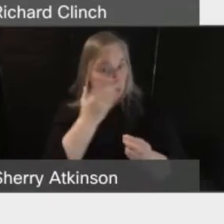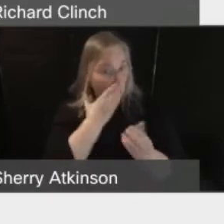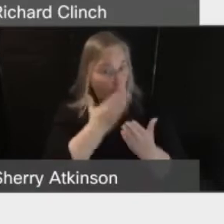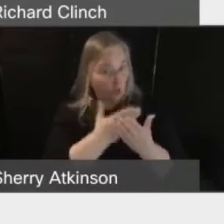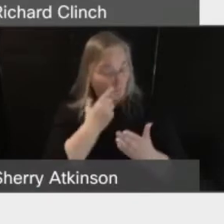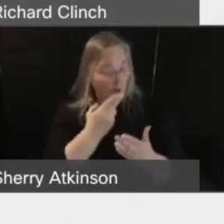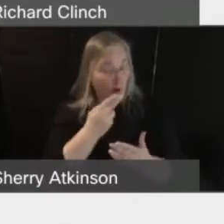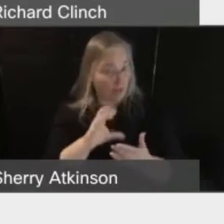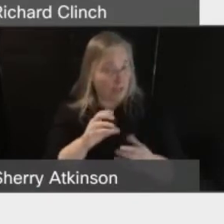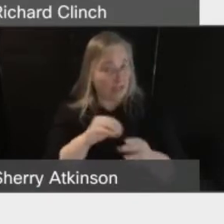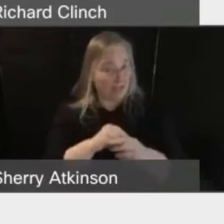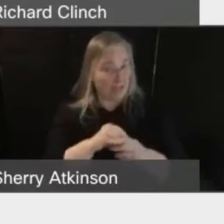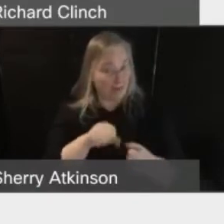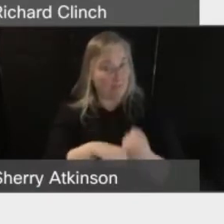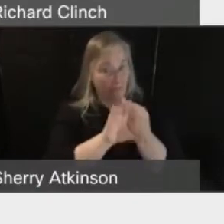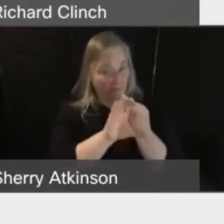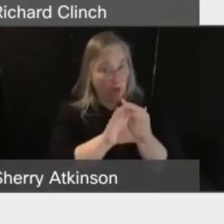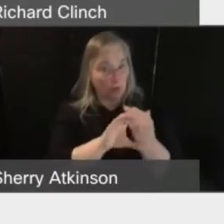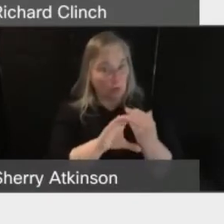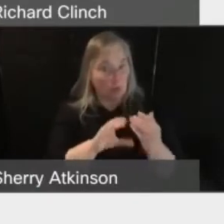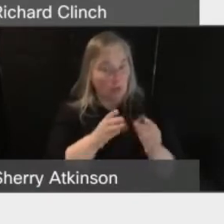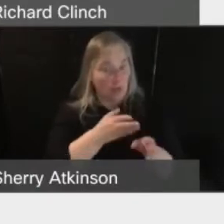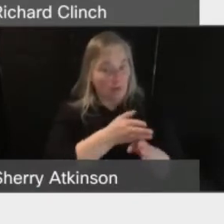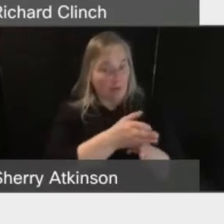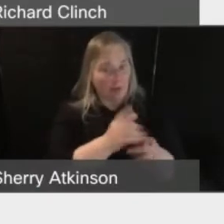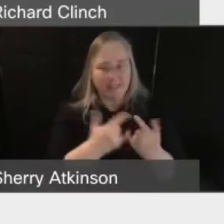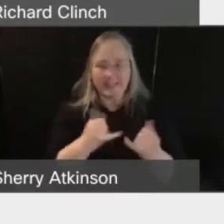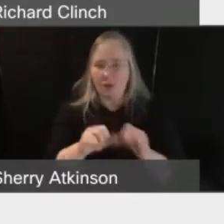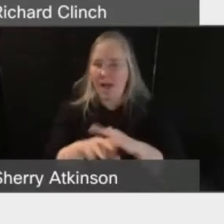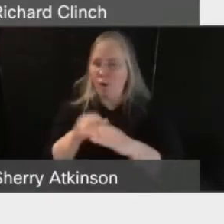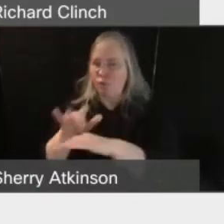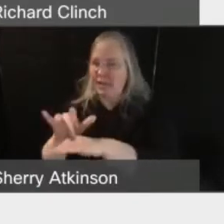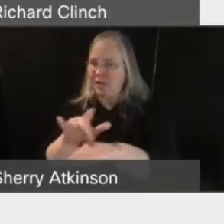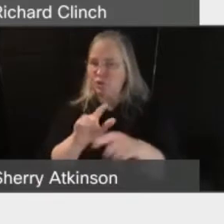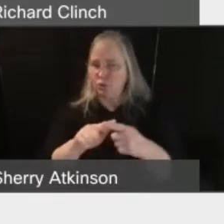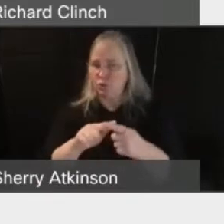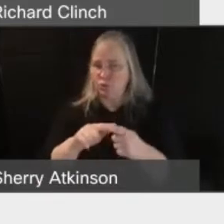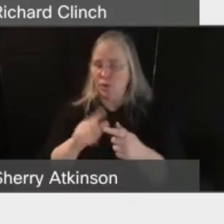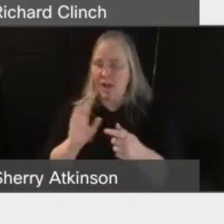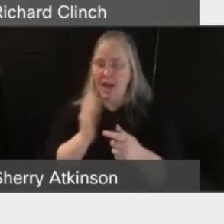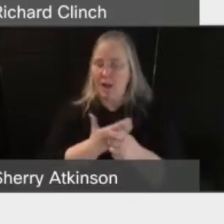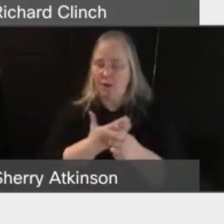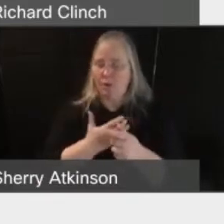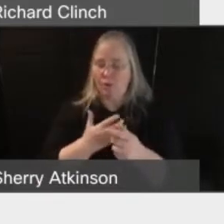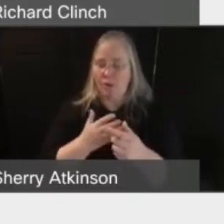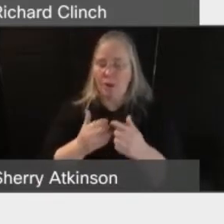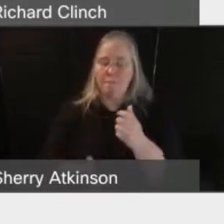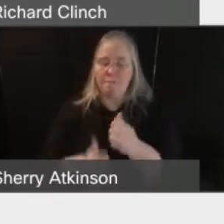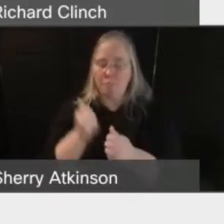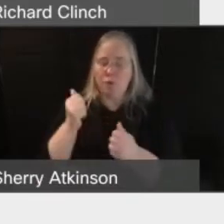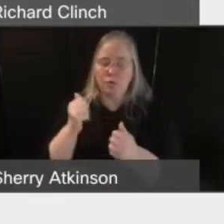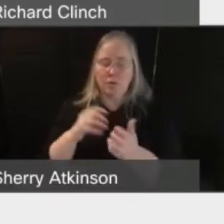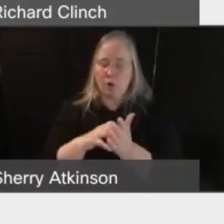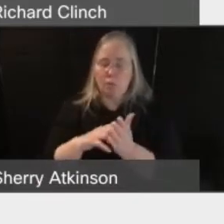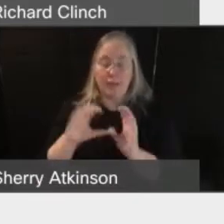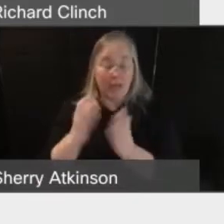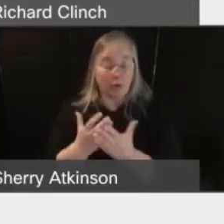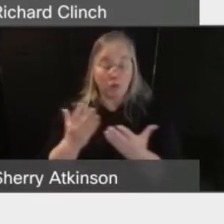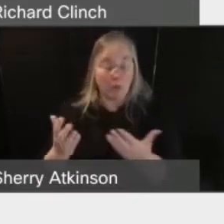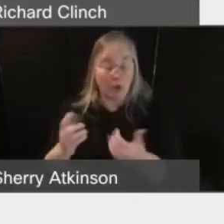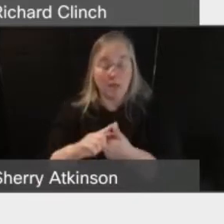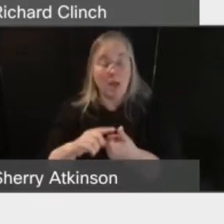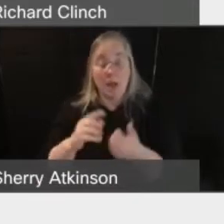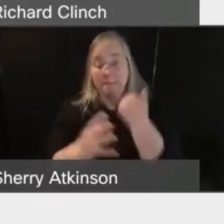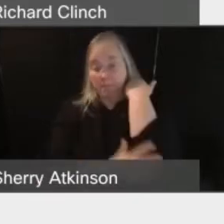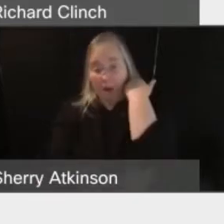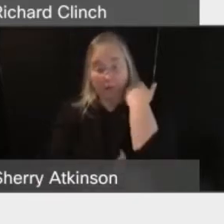virtual arena. But still, our outreach to students who are in our most vulnerable categories of poverty, our homelessness,